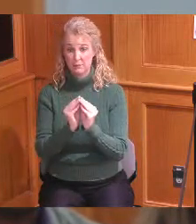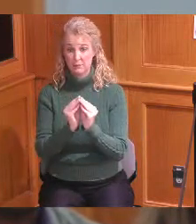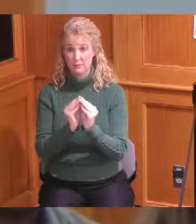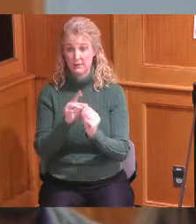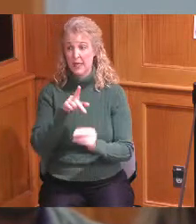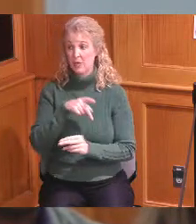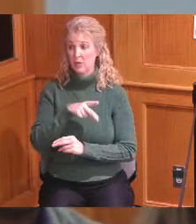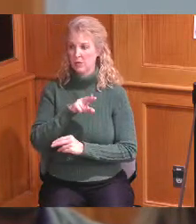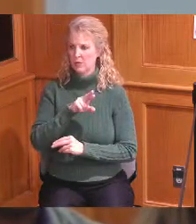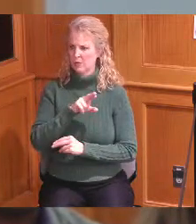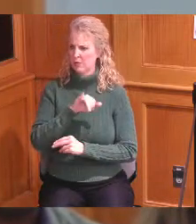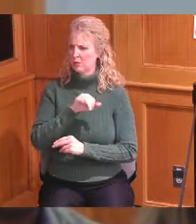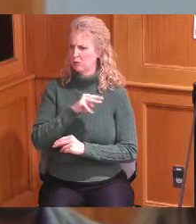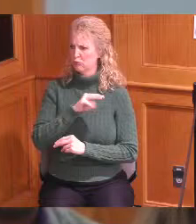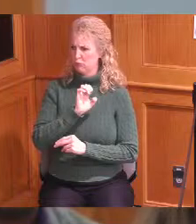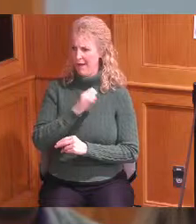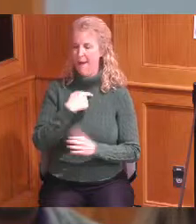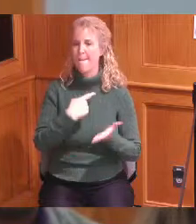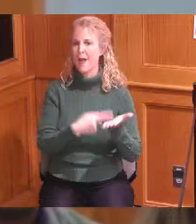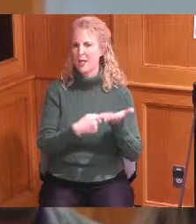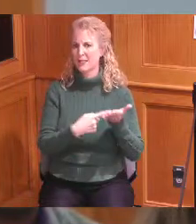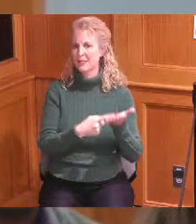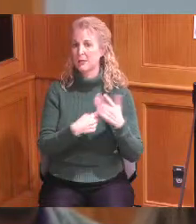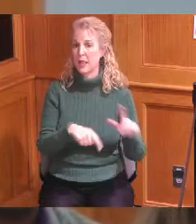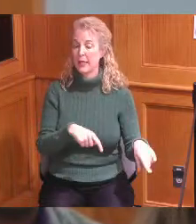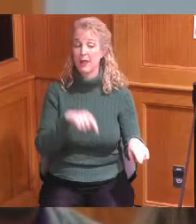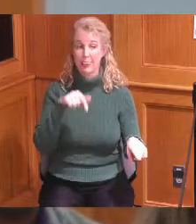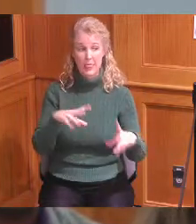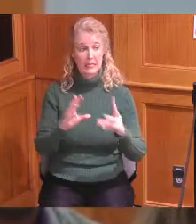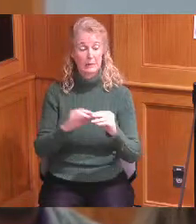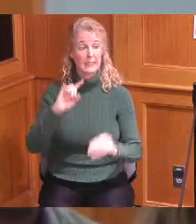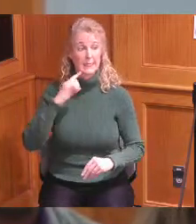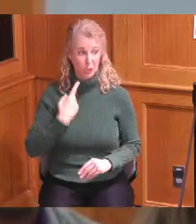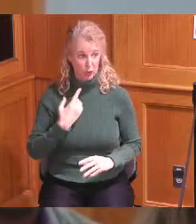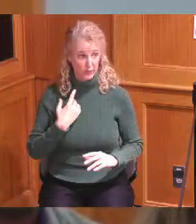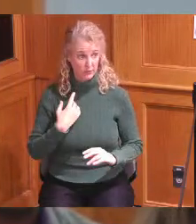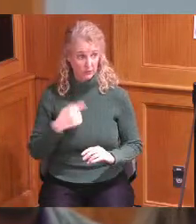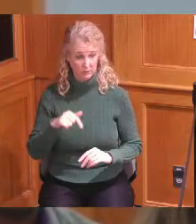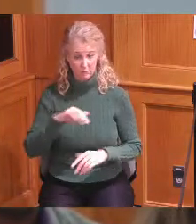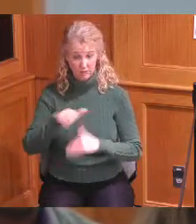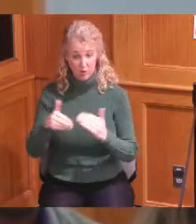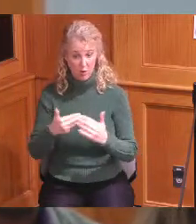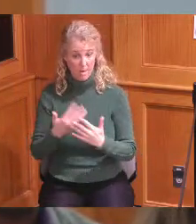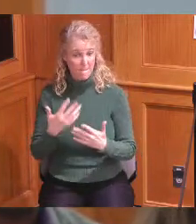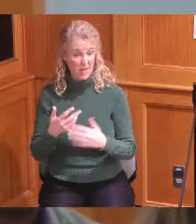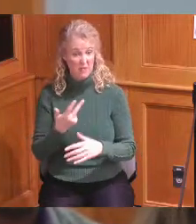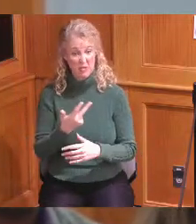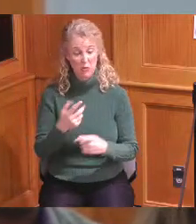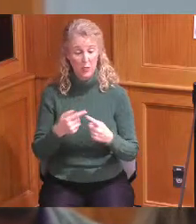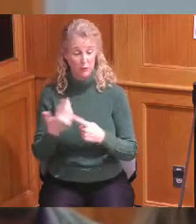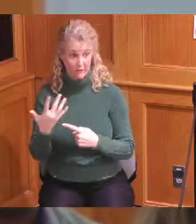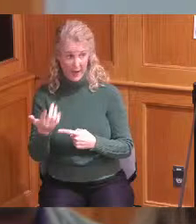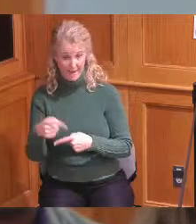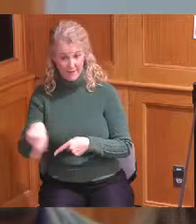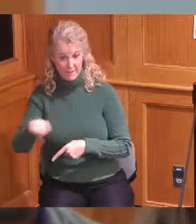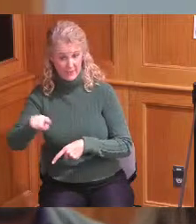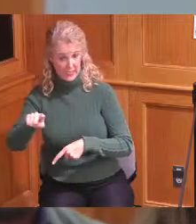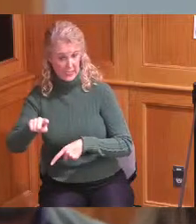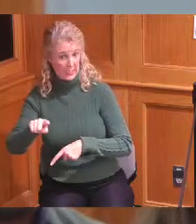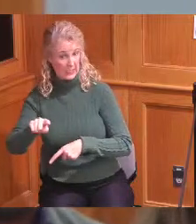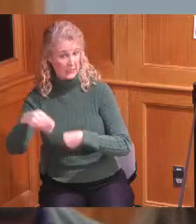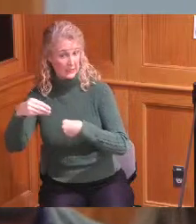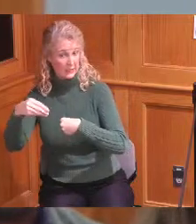prime before the meeting that I really need him to be serious and to look at maybe 3 to 5 of these 8 to